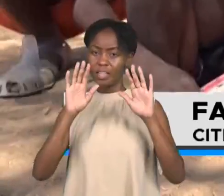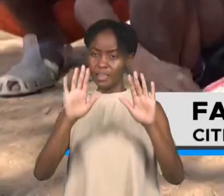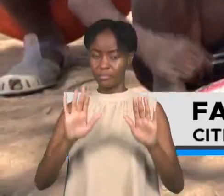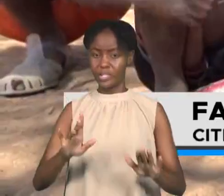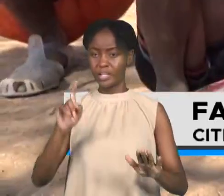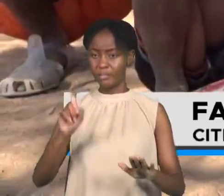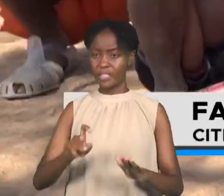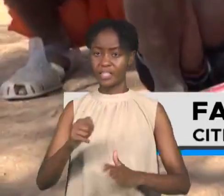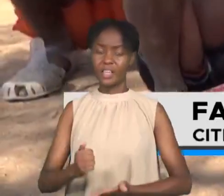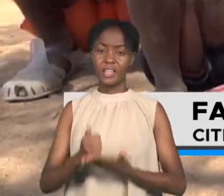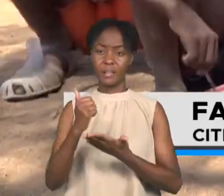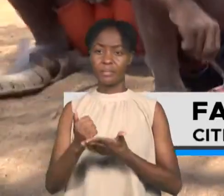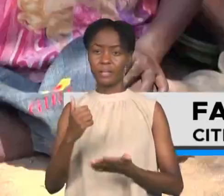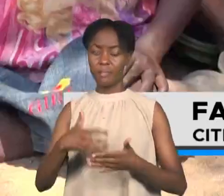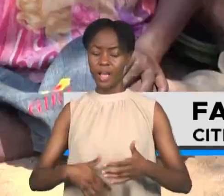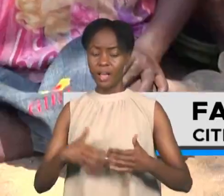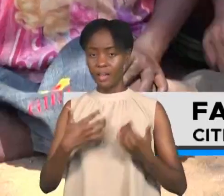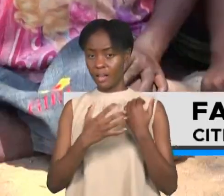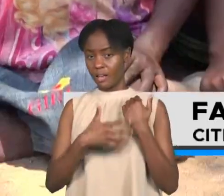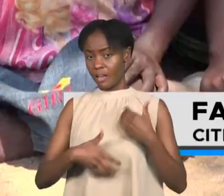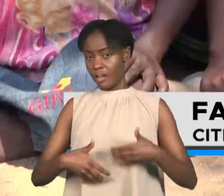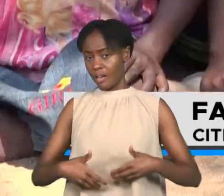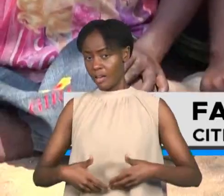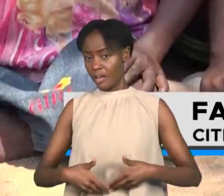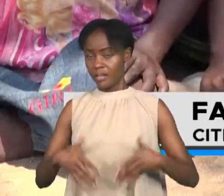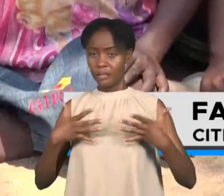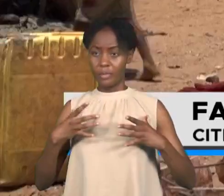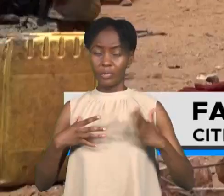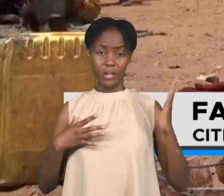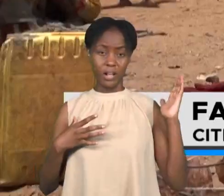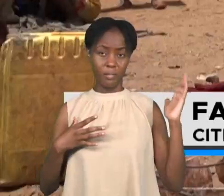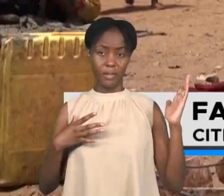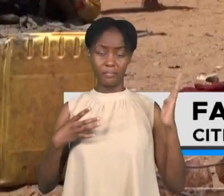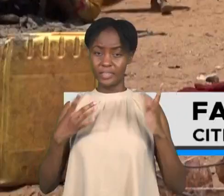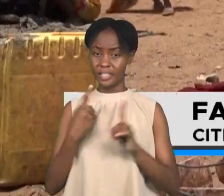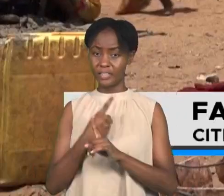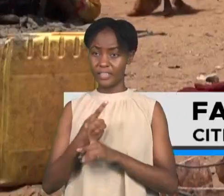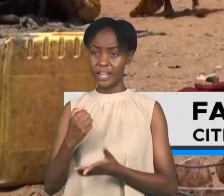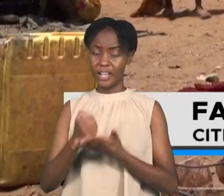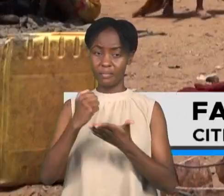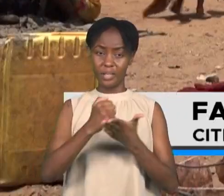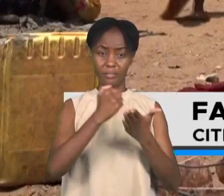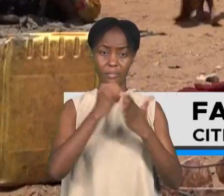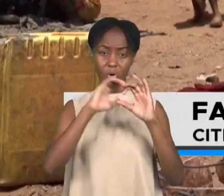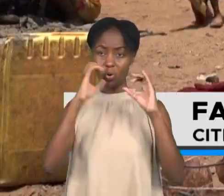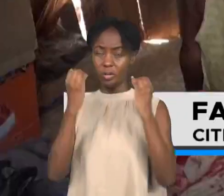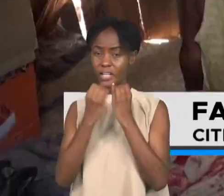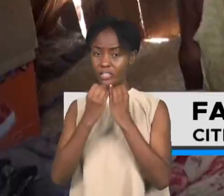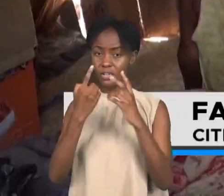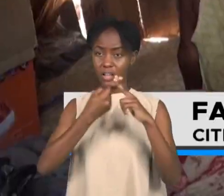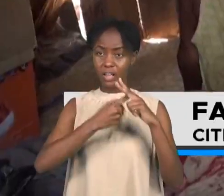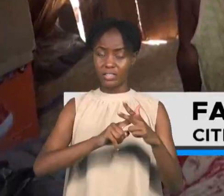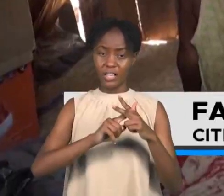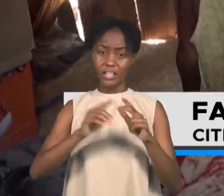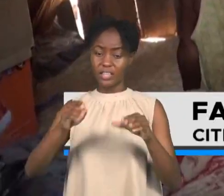the hungry. A few kilometers away in the town of Beraketa, Global Charity Action Against Hunger has set up a